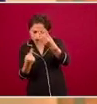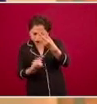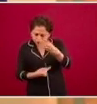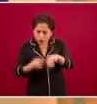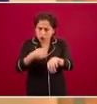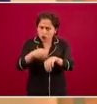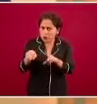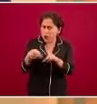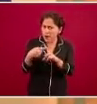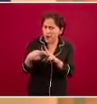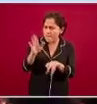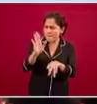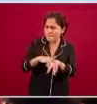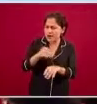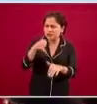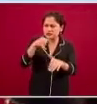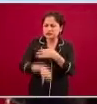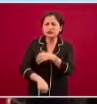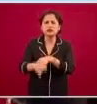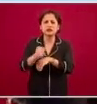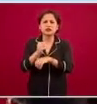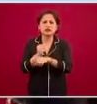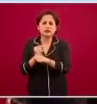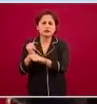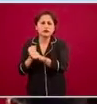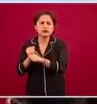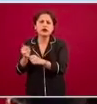piece of information. The important